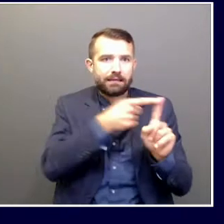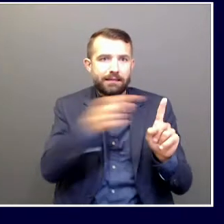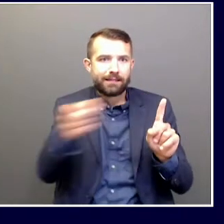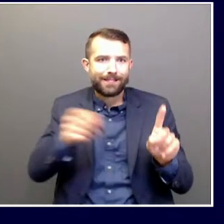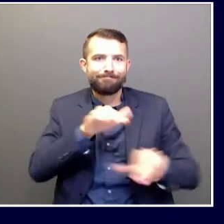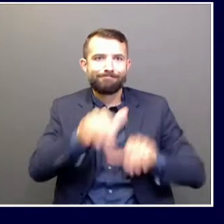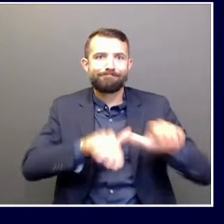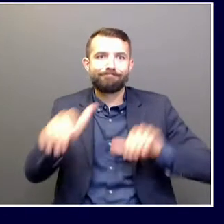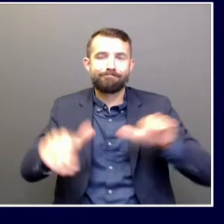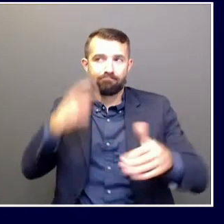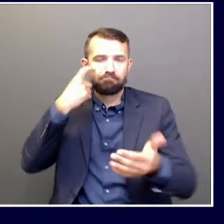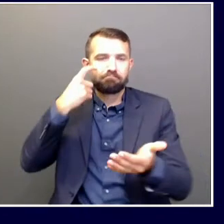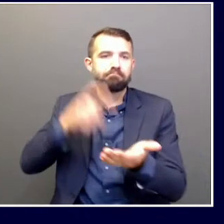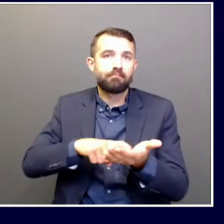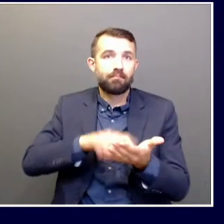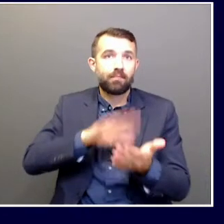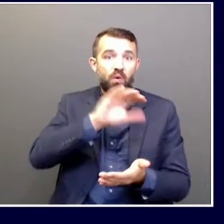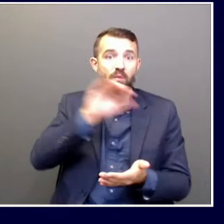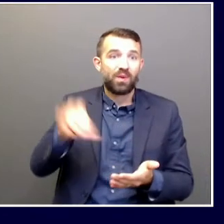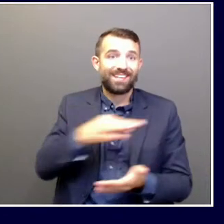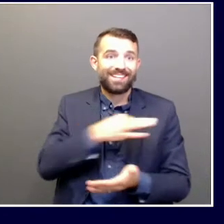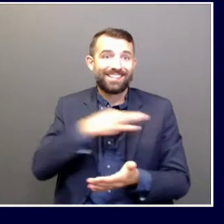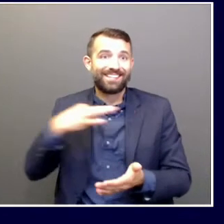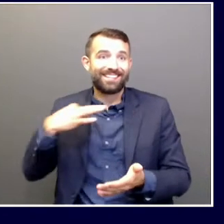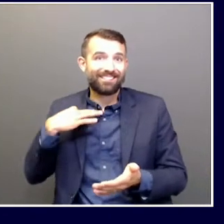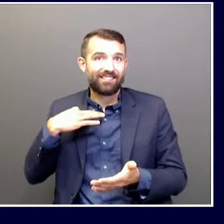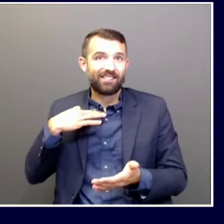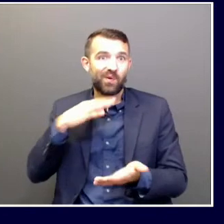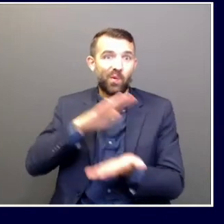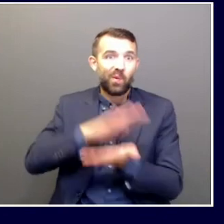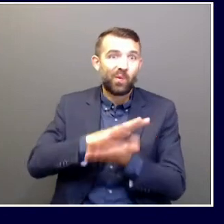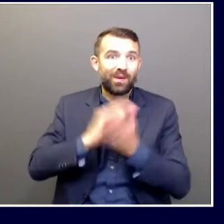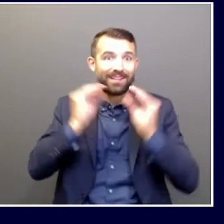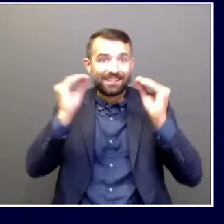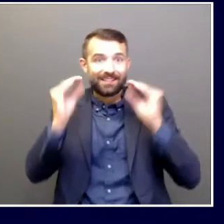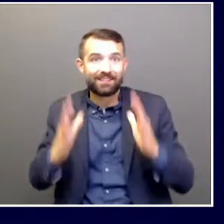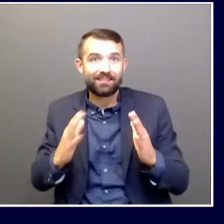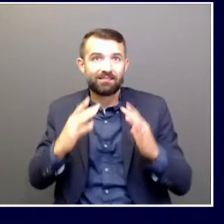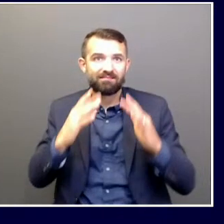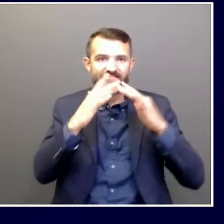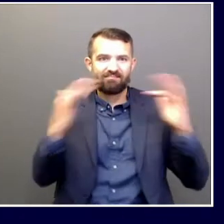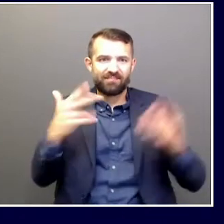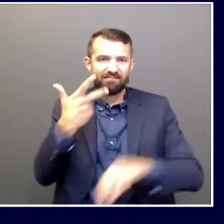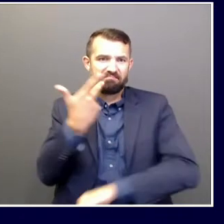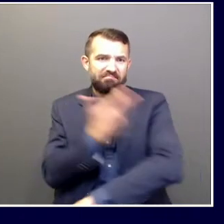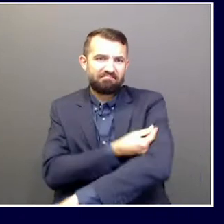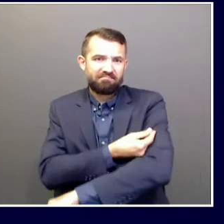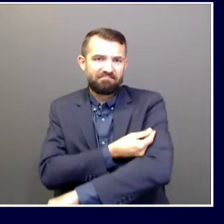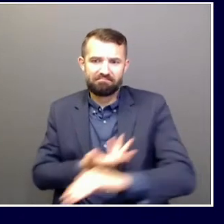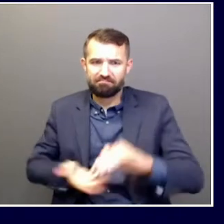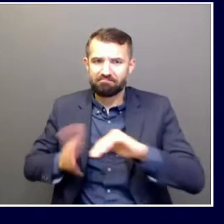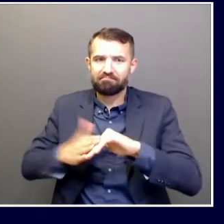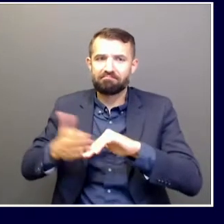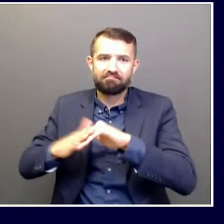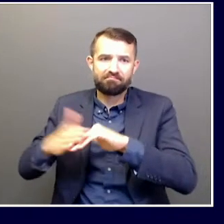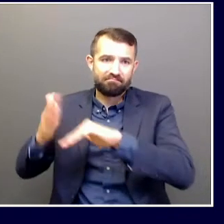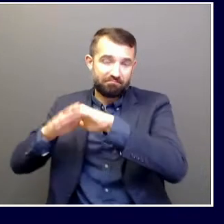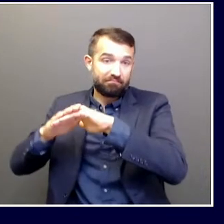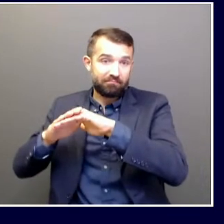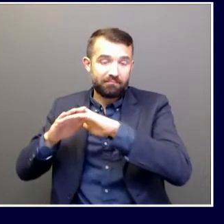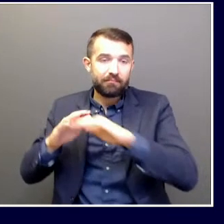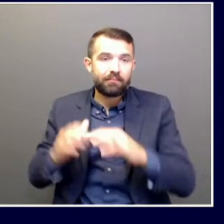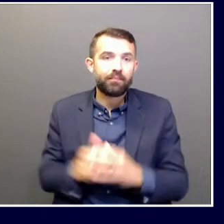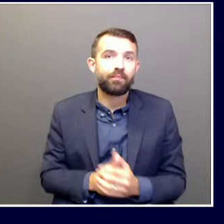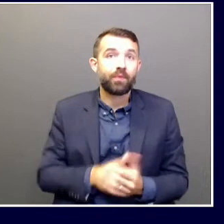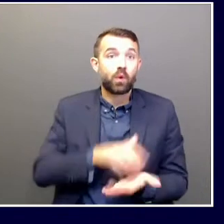vaccinated, staff who are vaccinated, including teachers in the schools. Secondly, we're also raising the number of school districts who